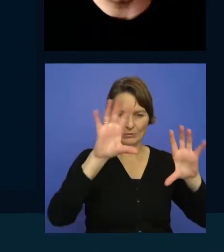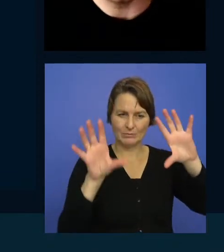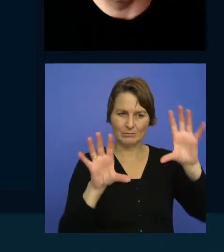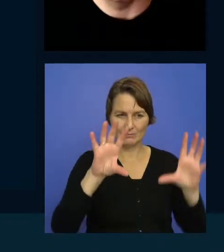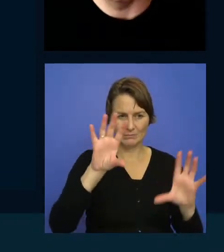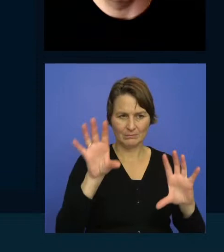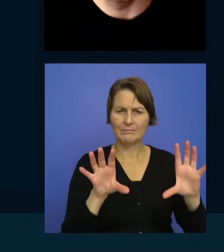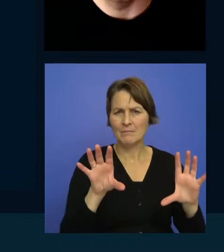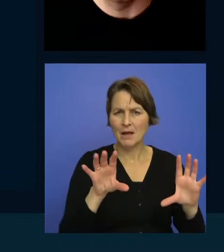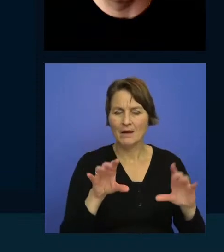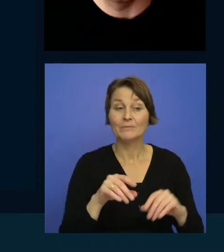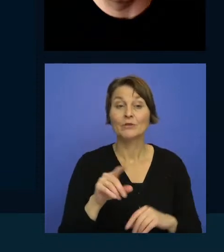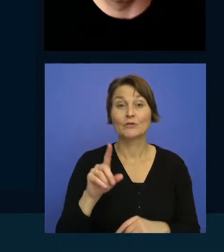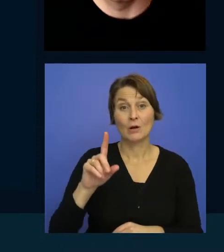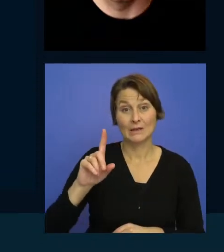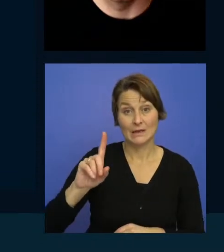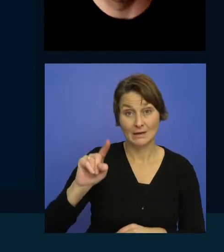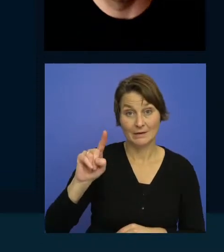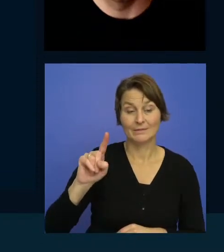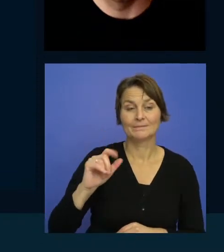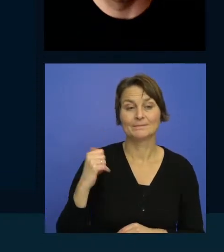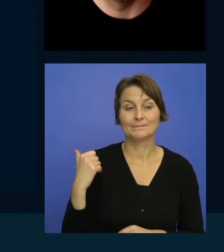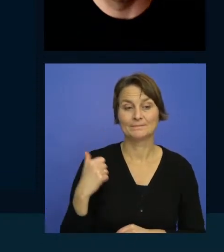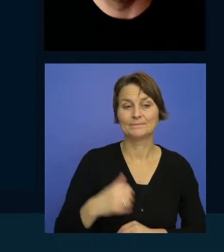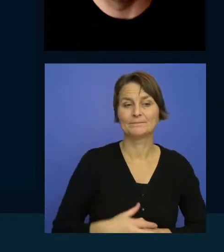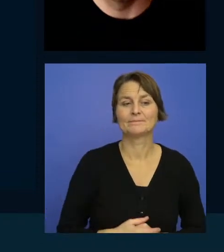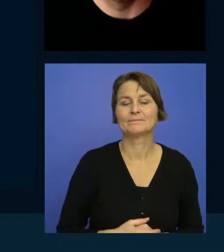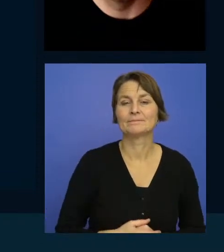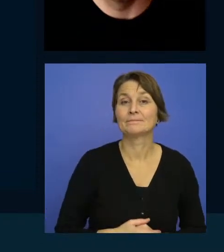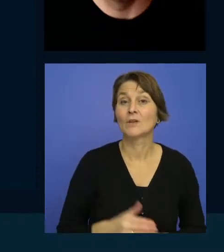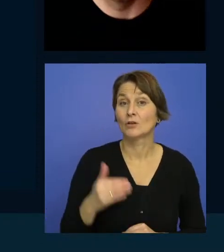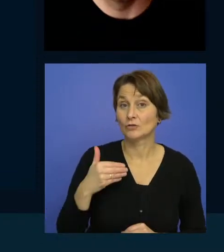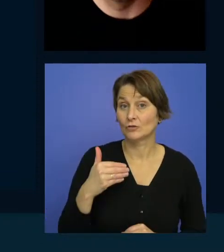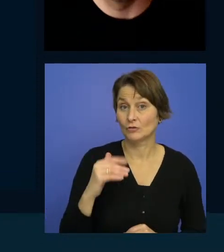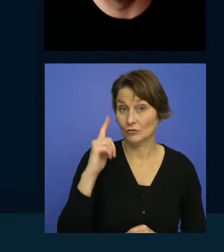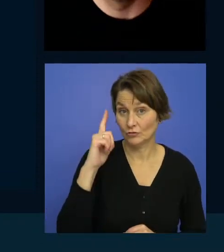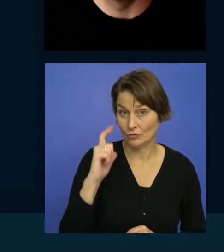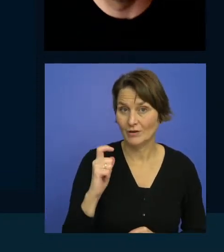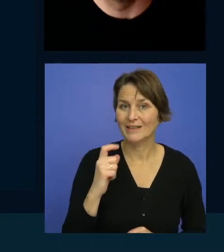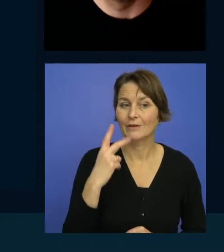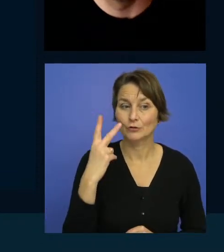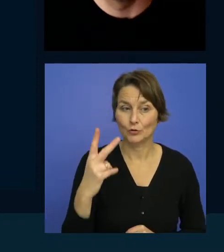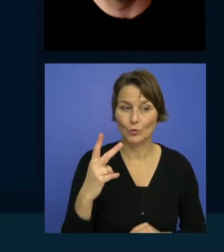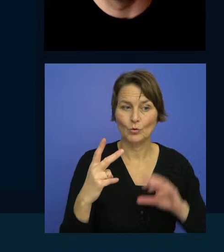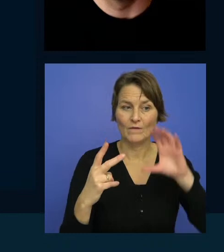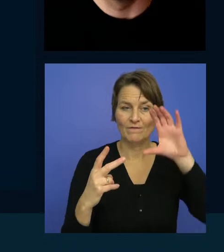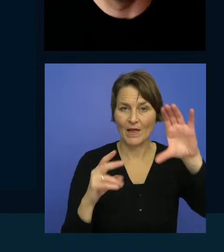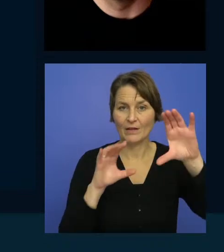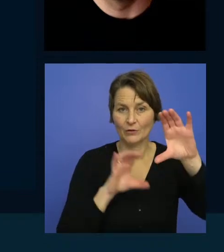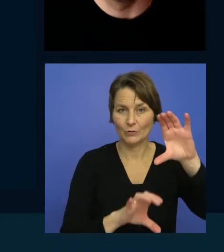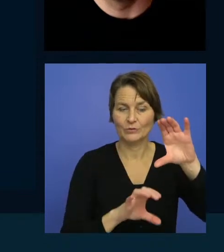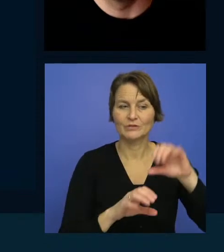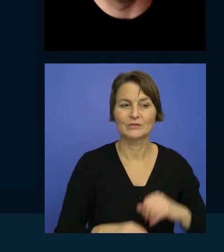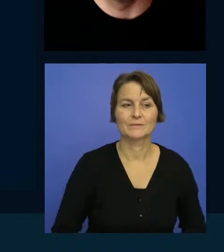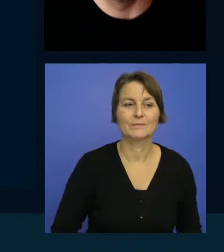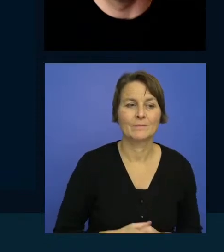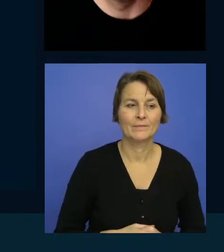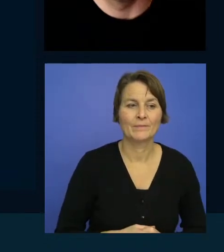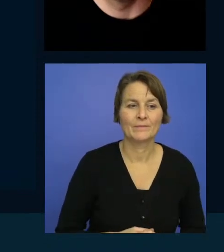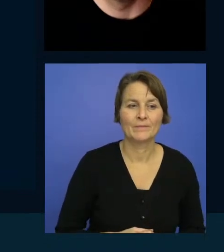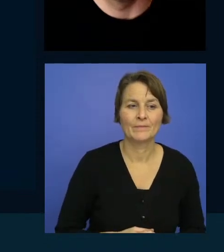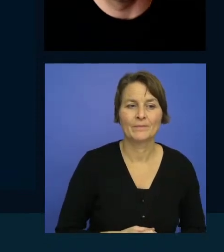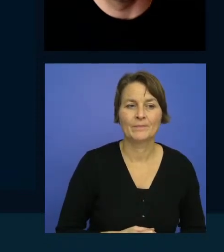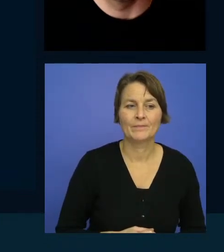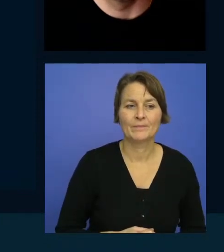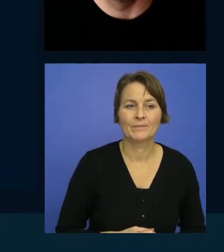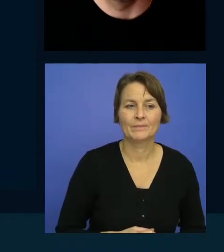going to click Get Started here, and my data set has two values, sex and race. So let's click into sex and understand how well my model's